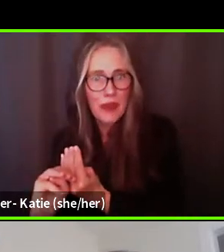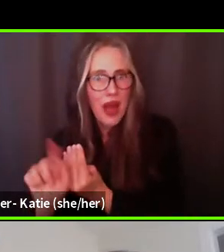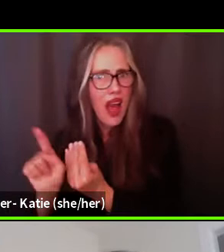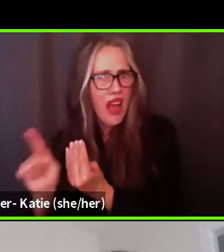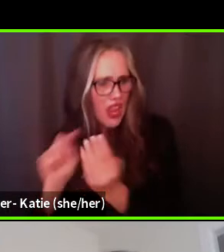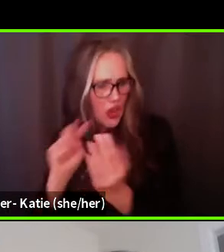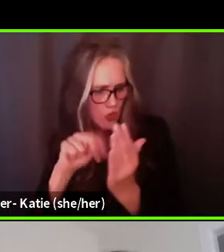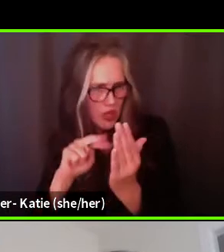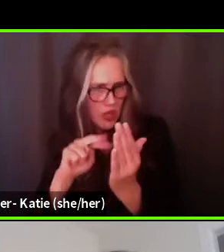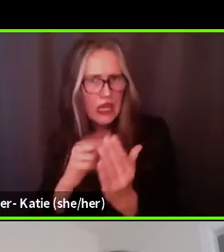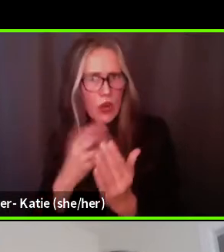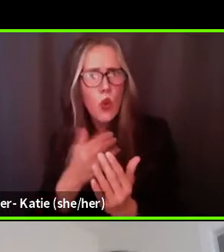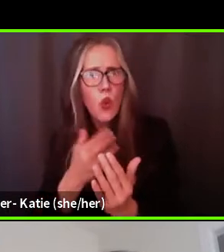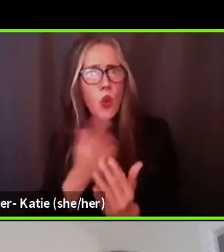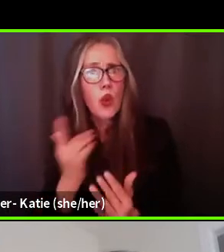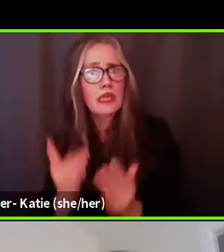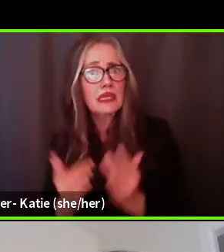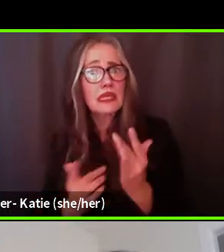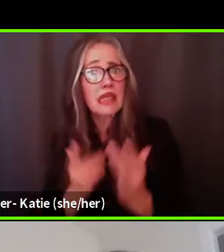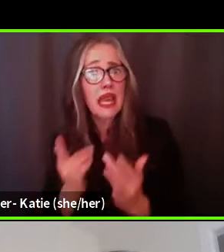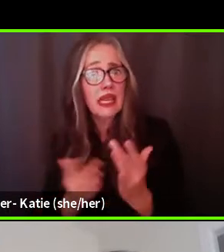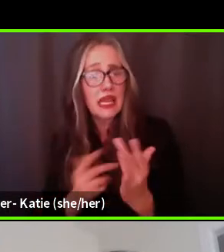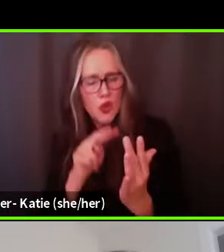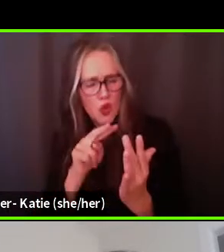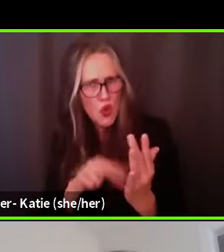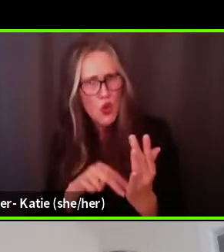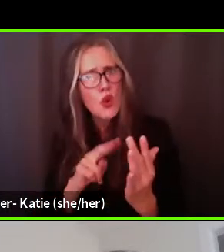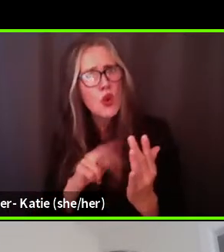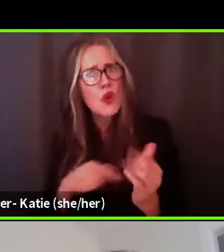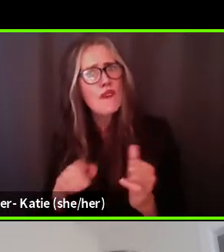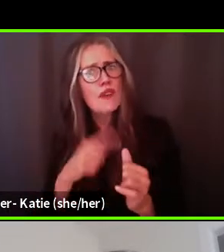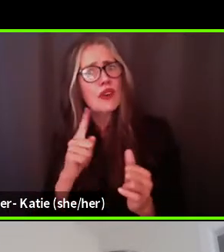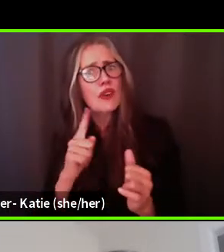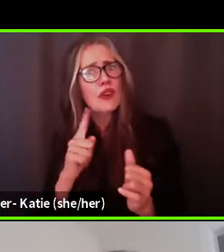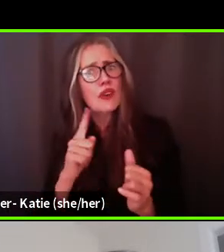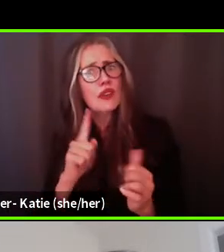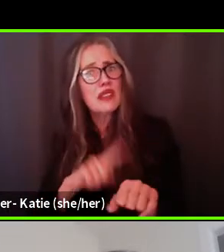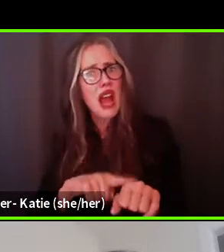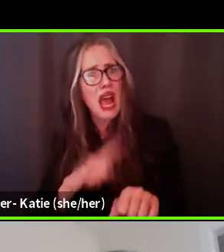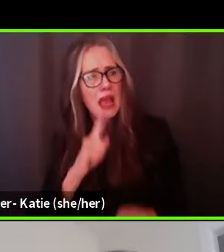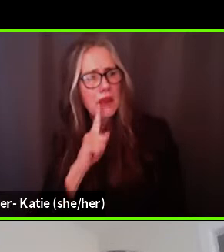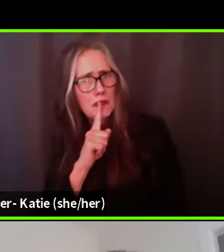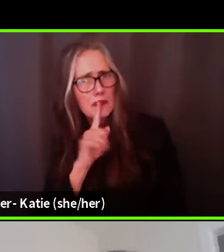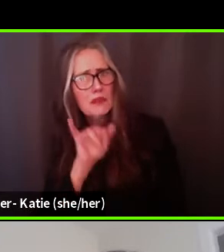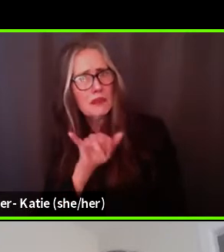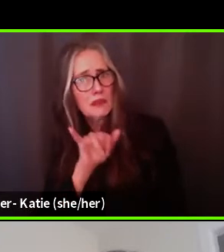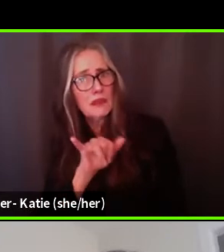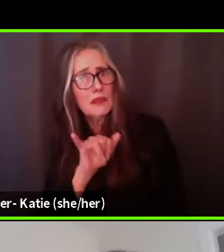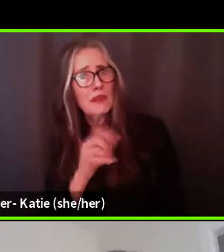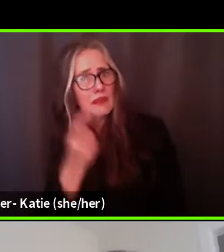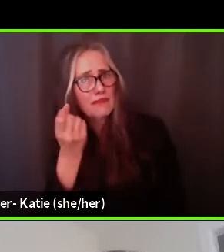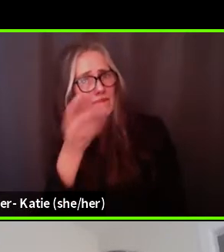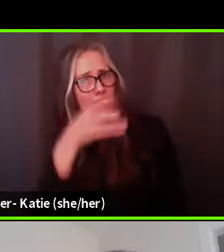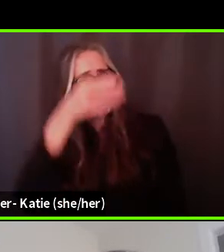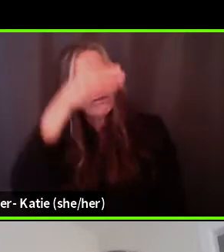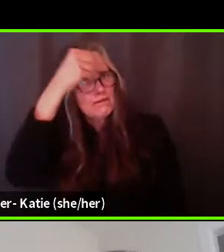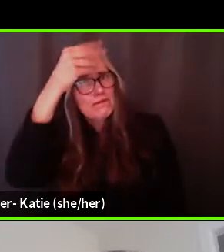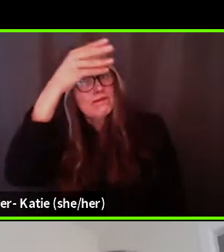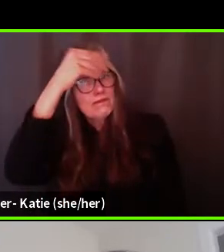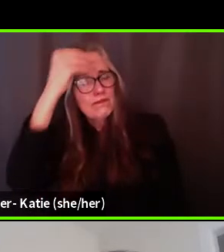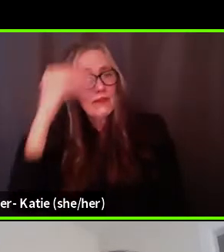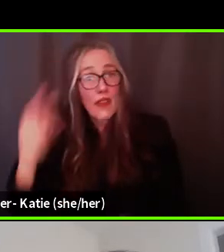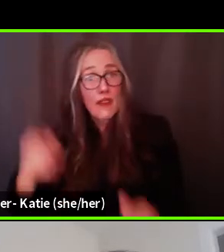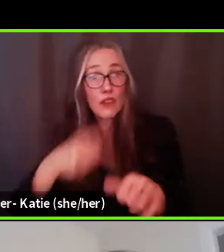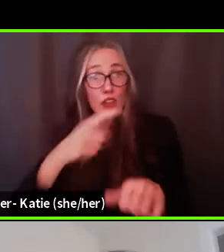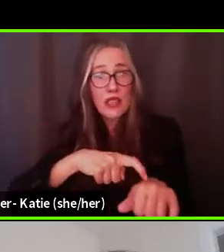really wanting i think to move beyond um some of the ways that uh you know diversity equity and